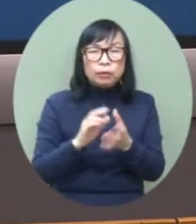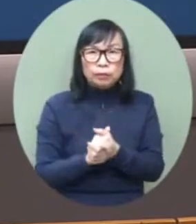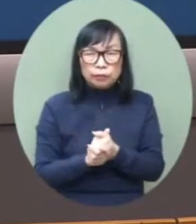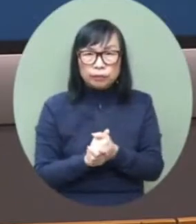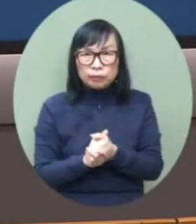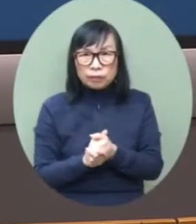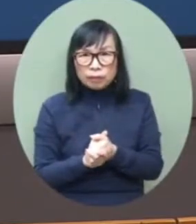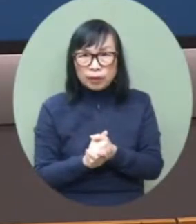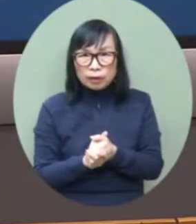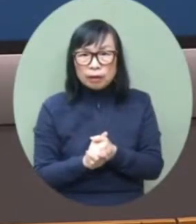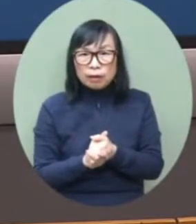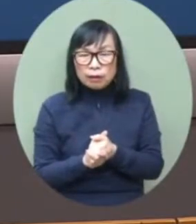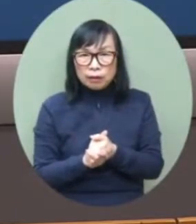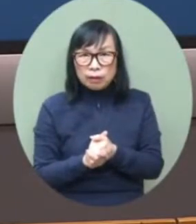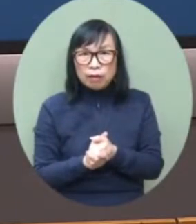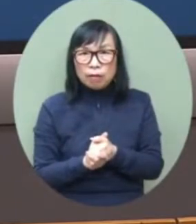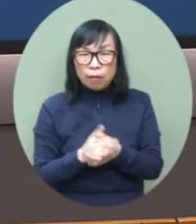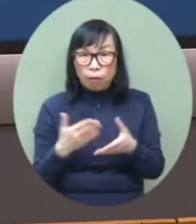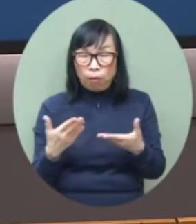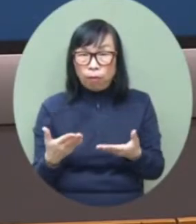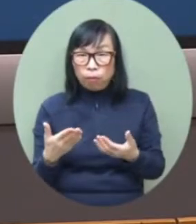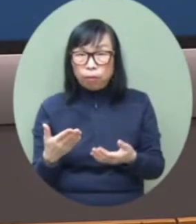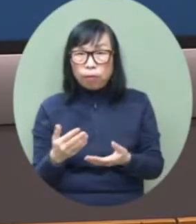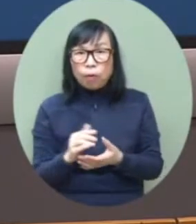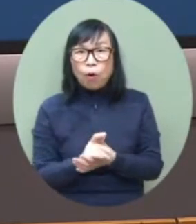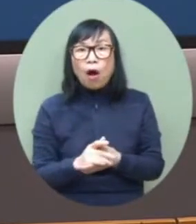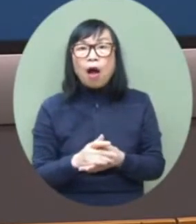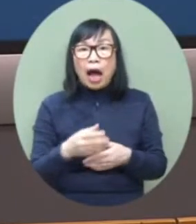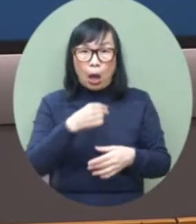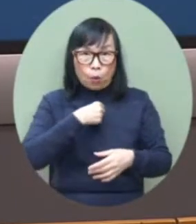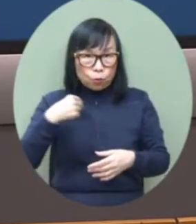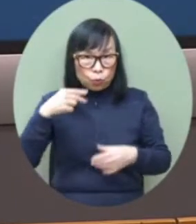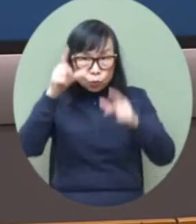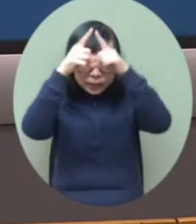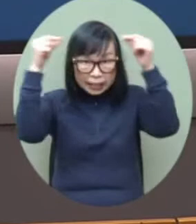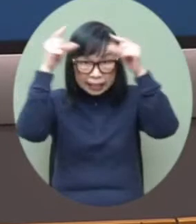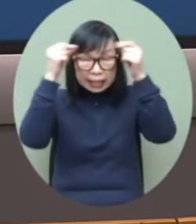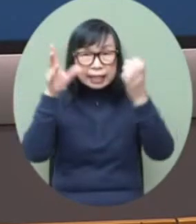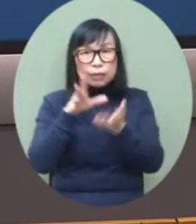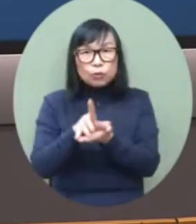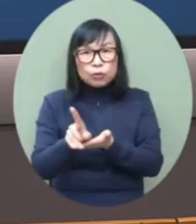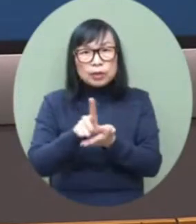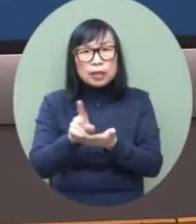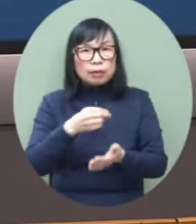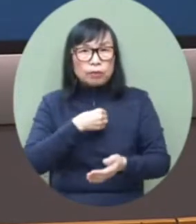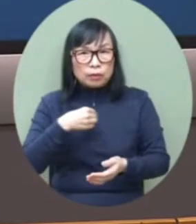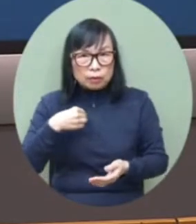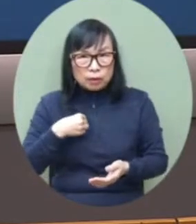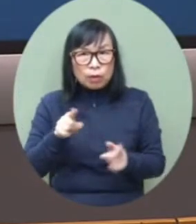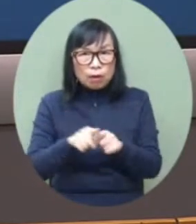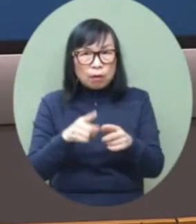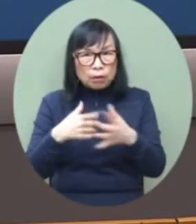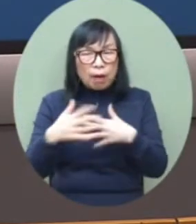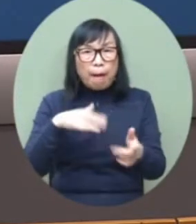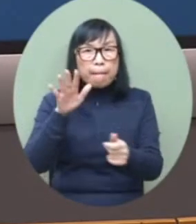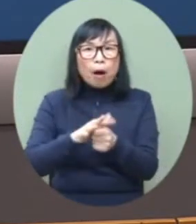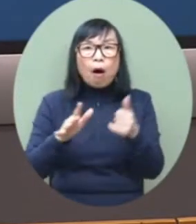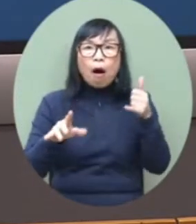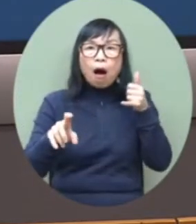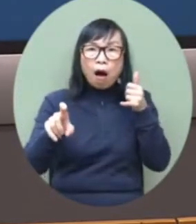phone and make inquiries. We have nurses and medical